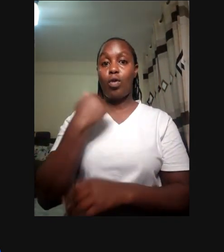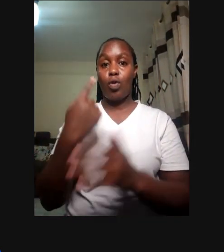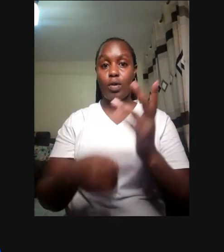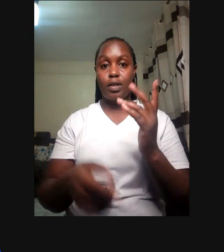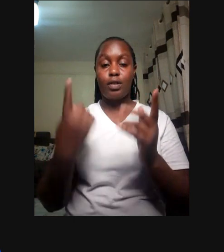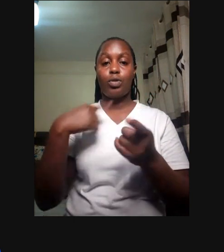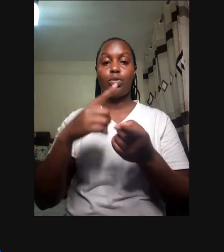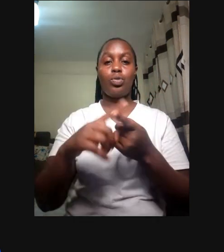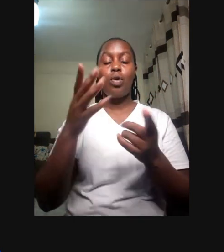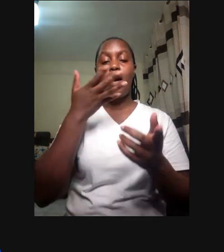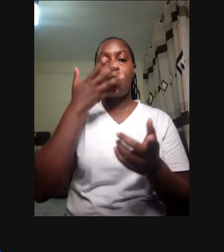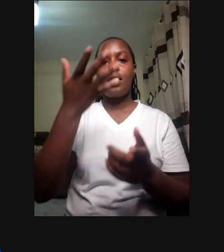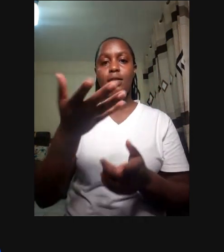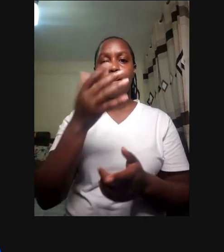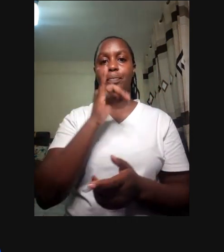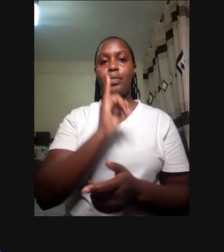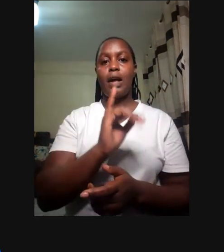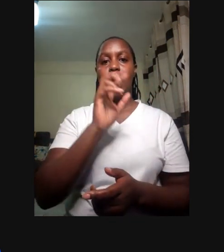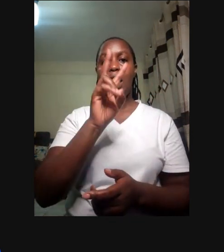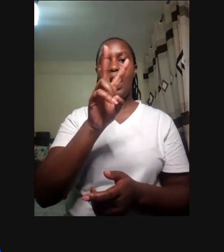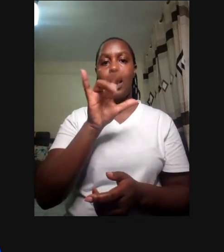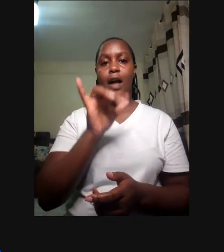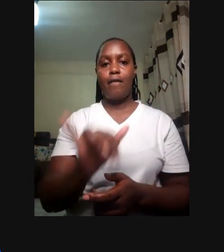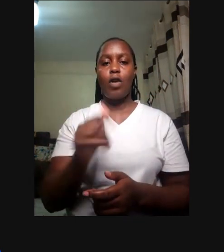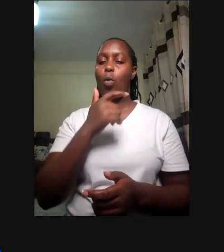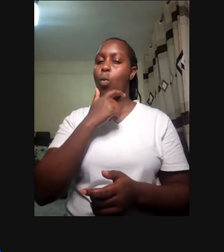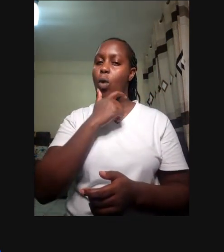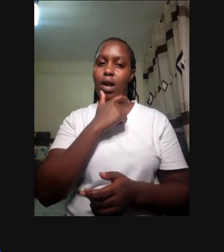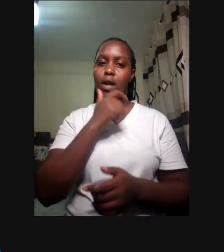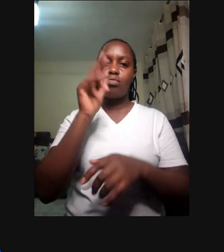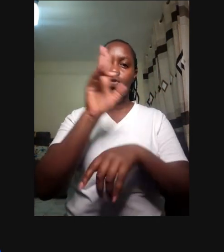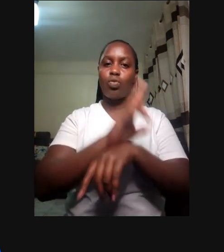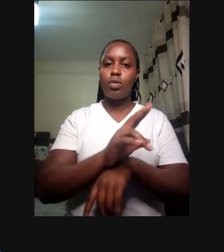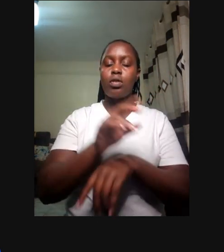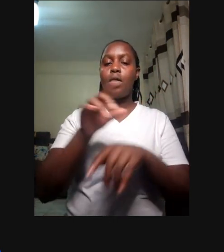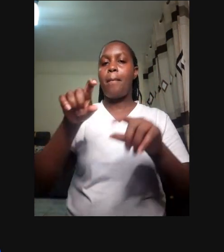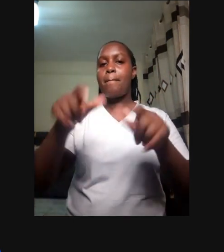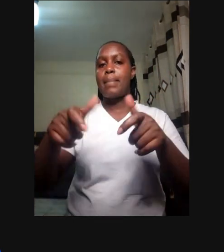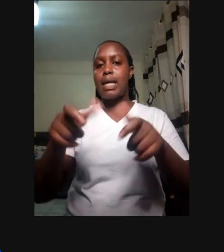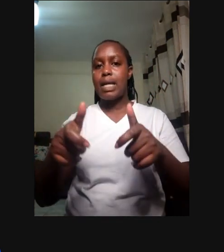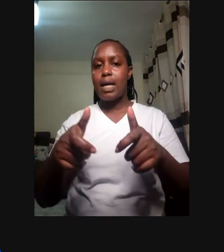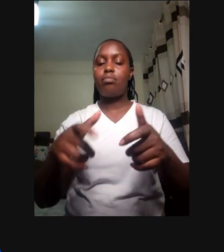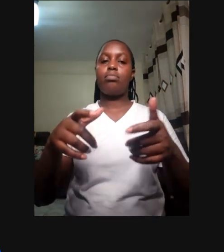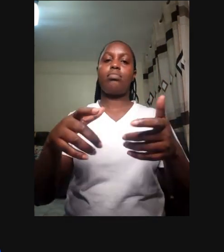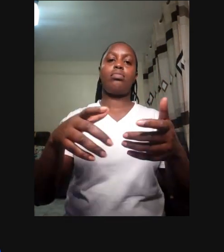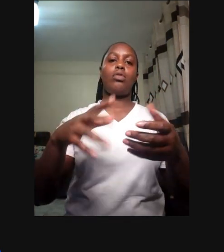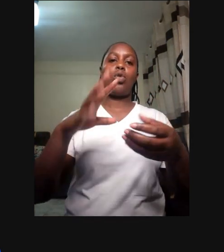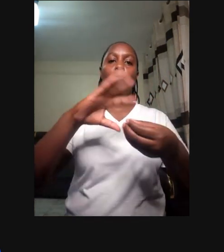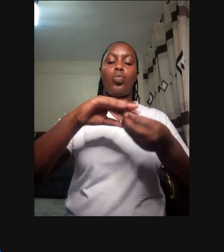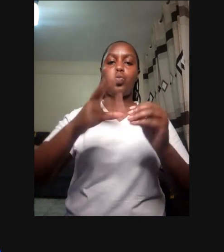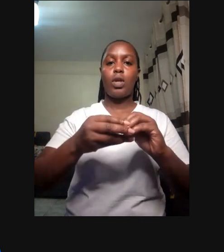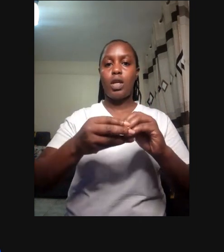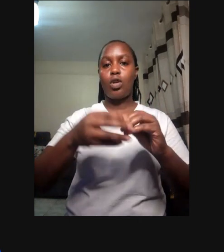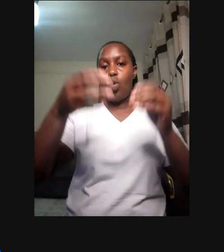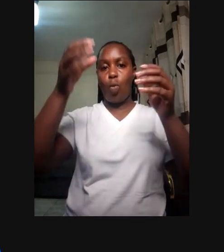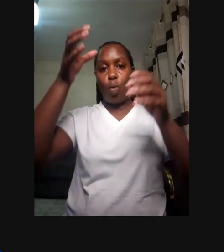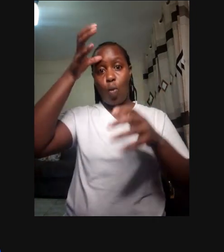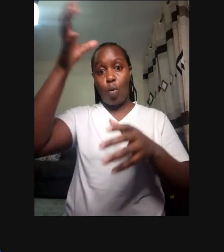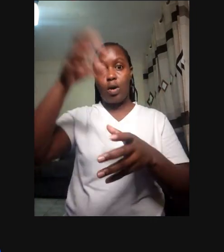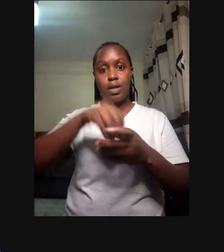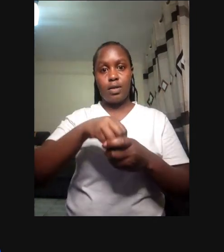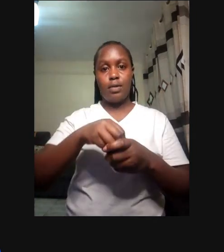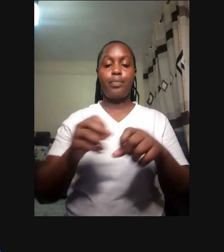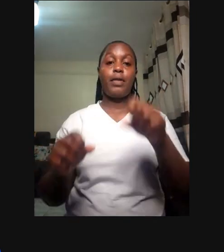Muridi, who was asking if she can use social media to create content. Yes, social media is